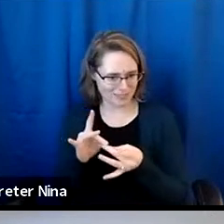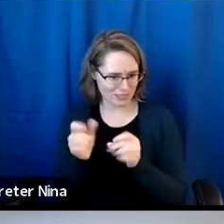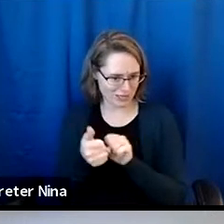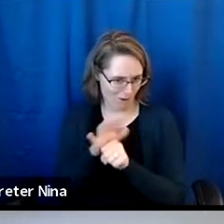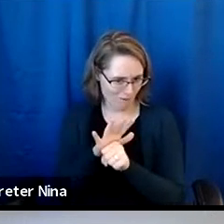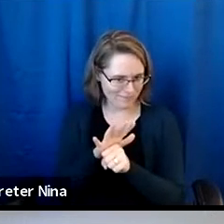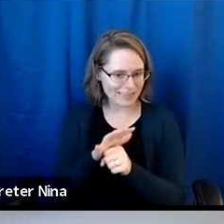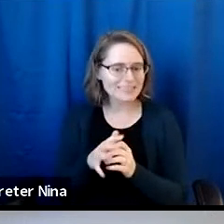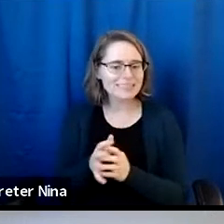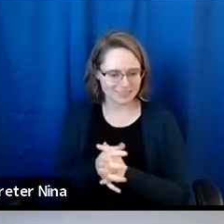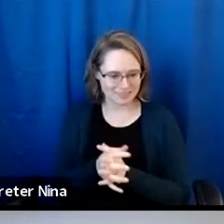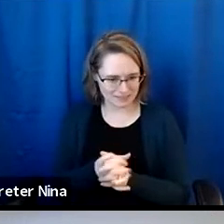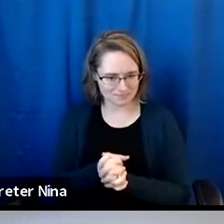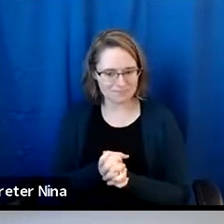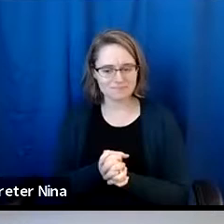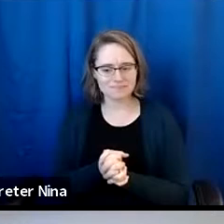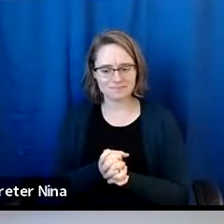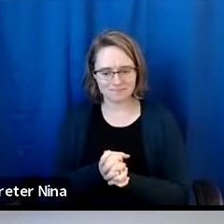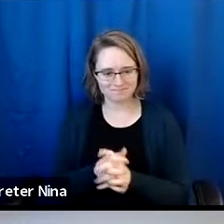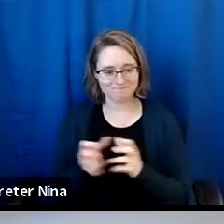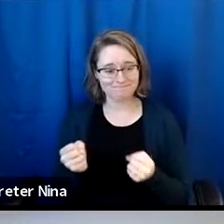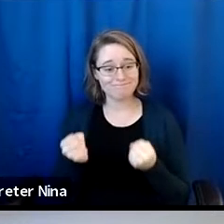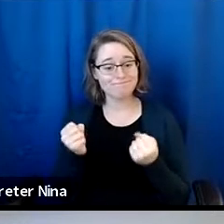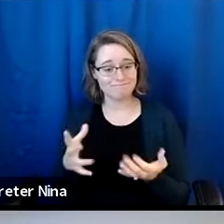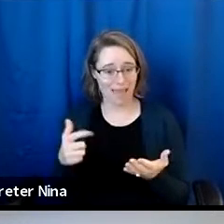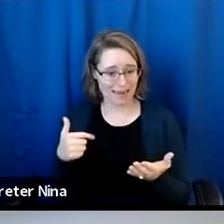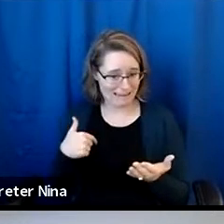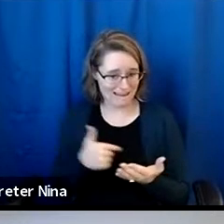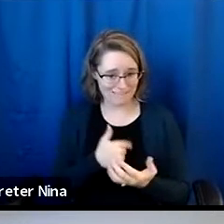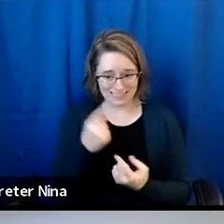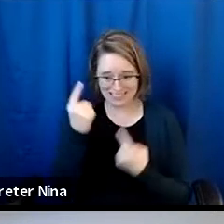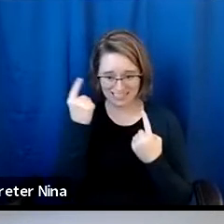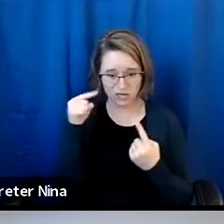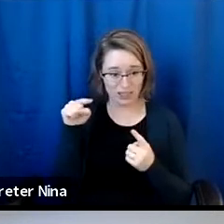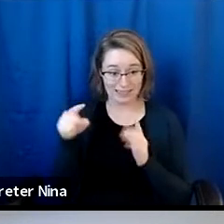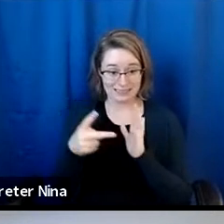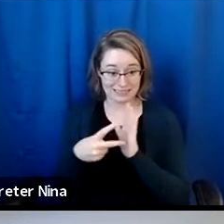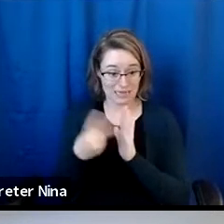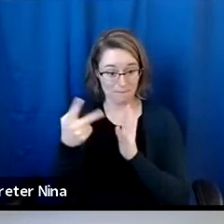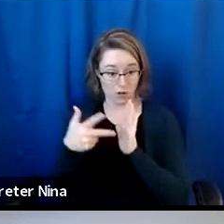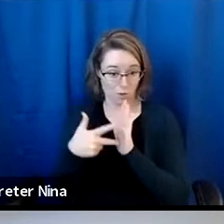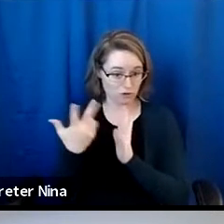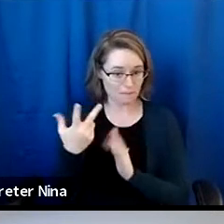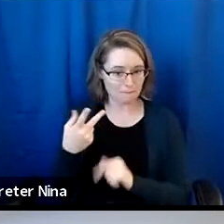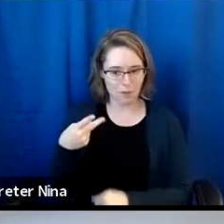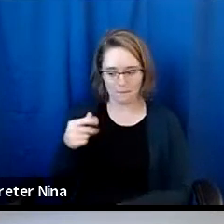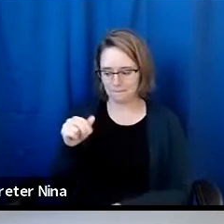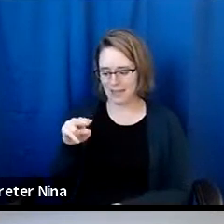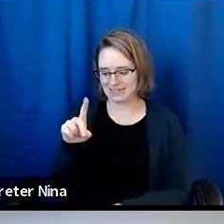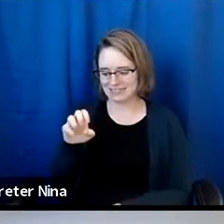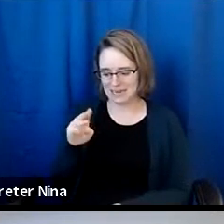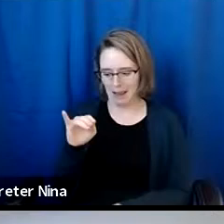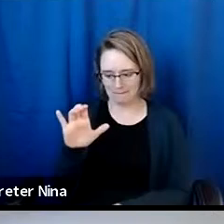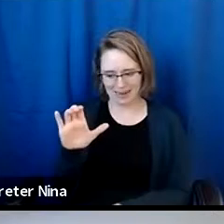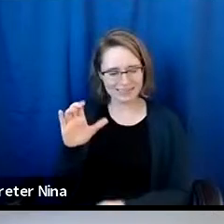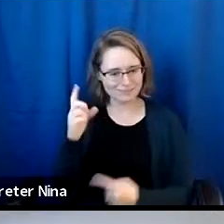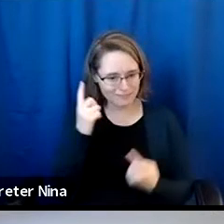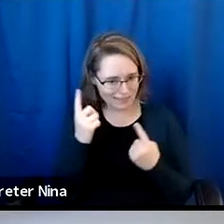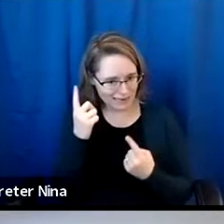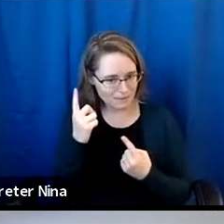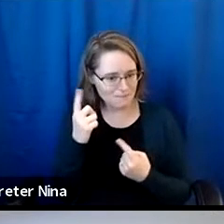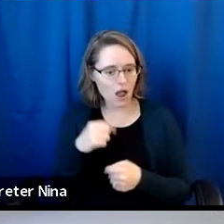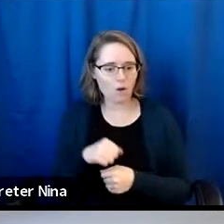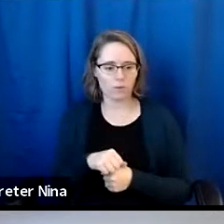COVID-19, and many of us consider this a double or triple pandemic when we